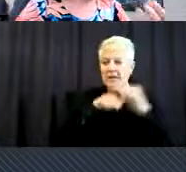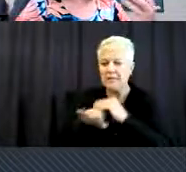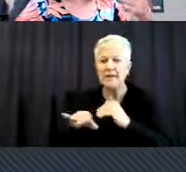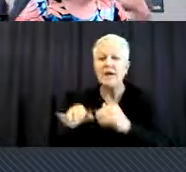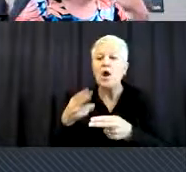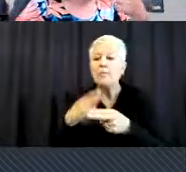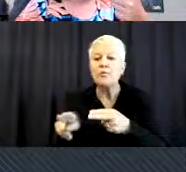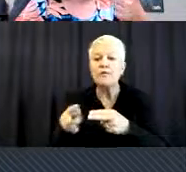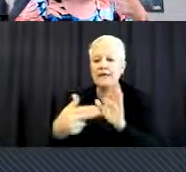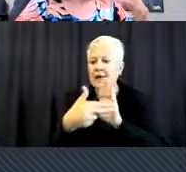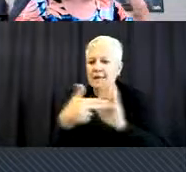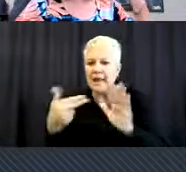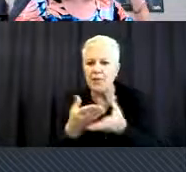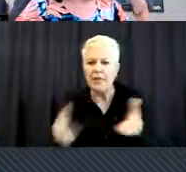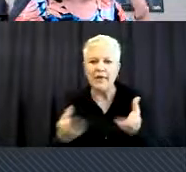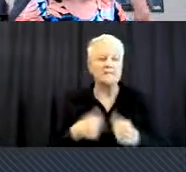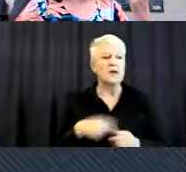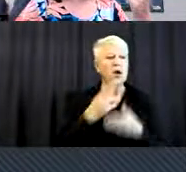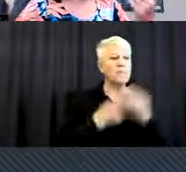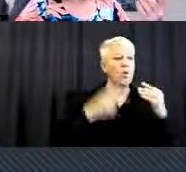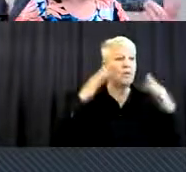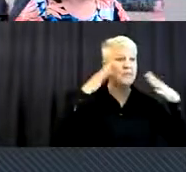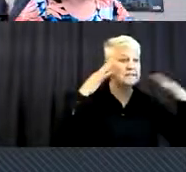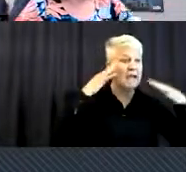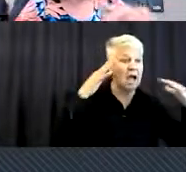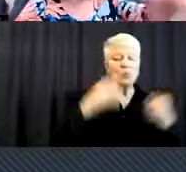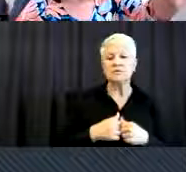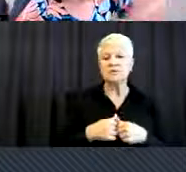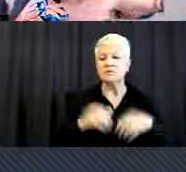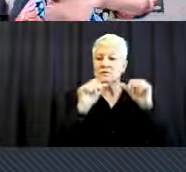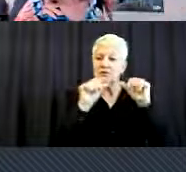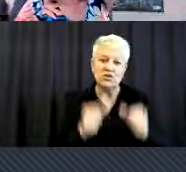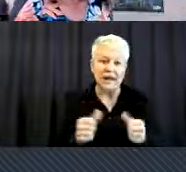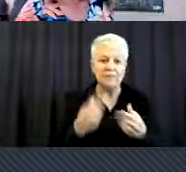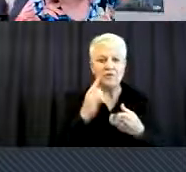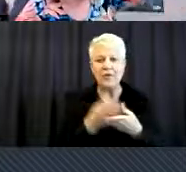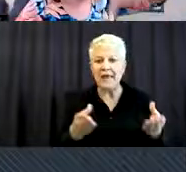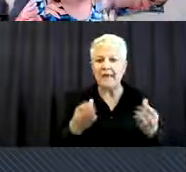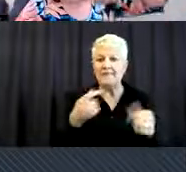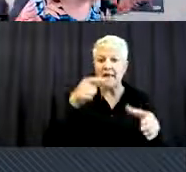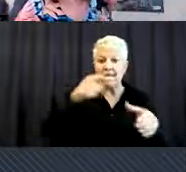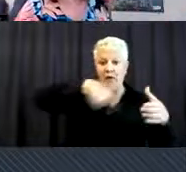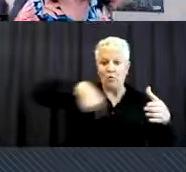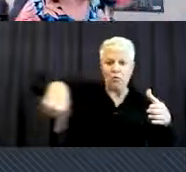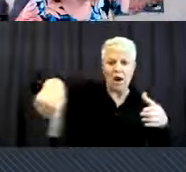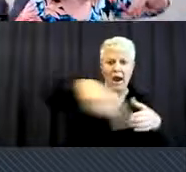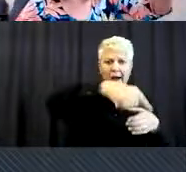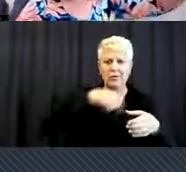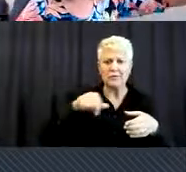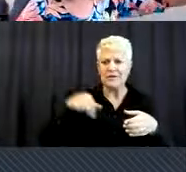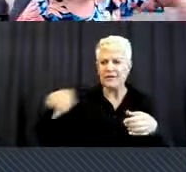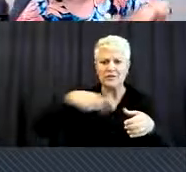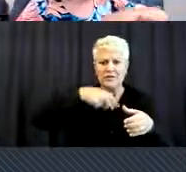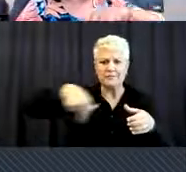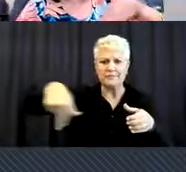things, both sounds that are heard, shapes of things, the round thing that she went